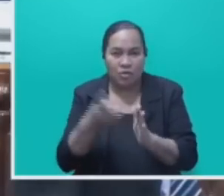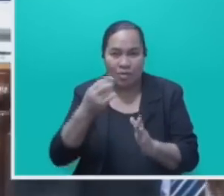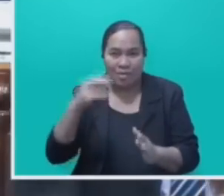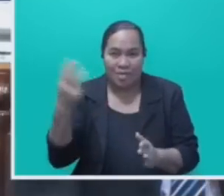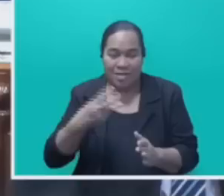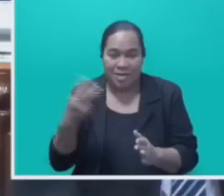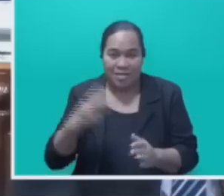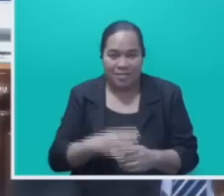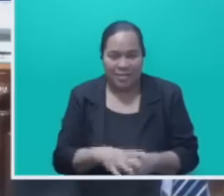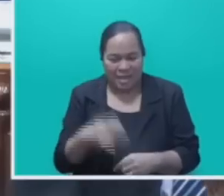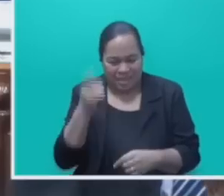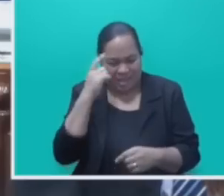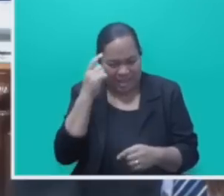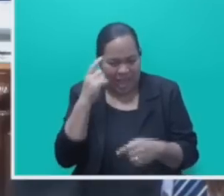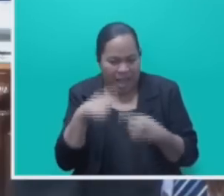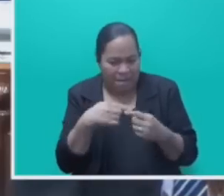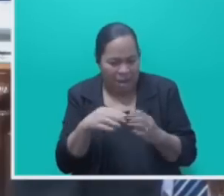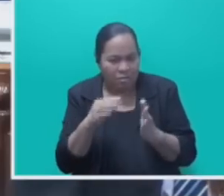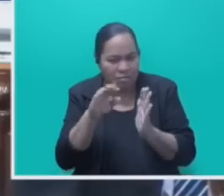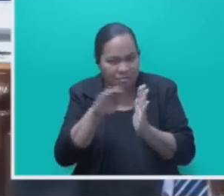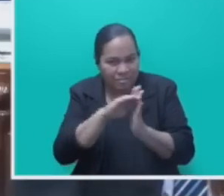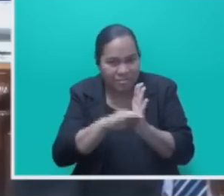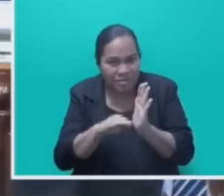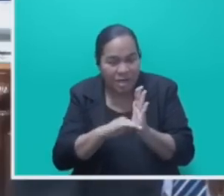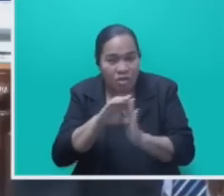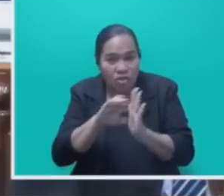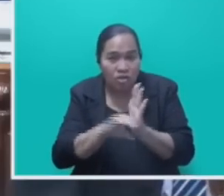procedures laid out in the Constitution itself.